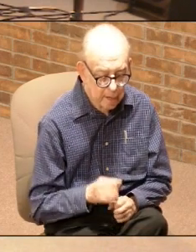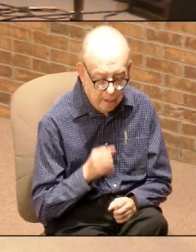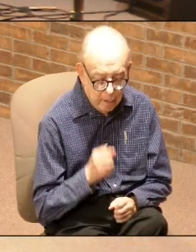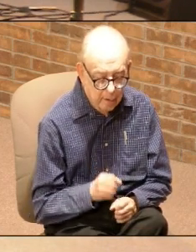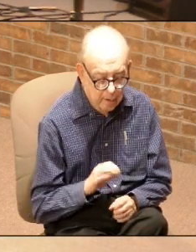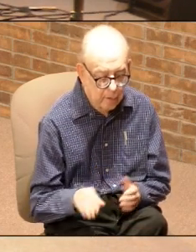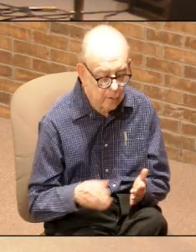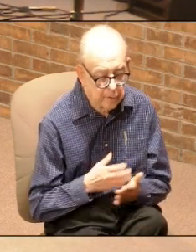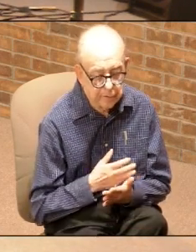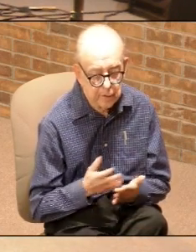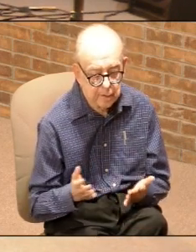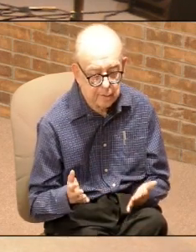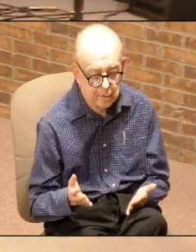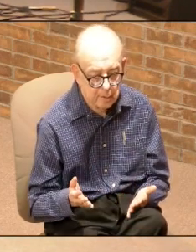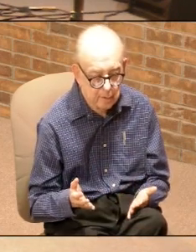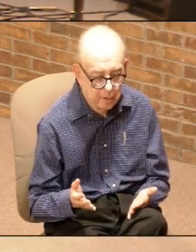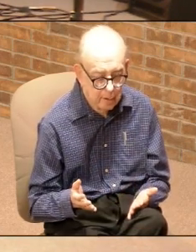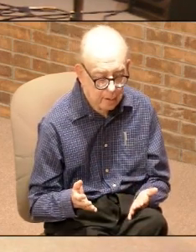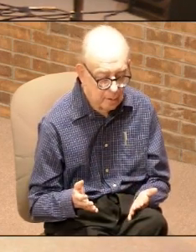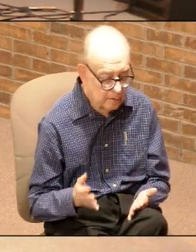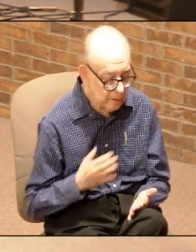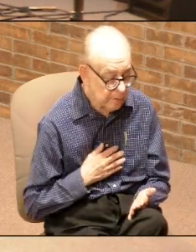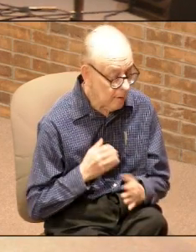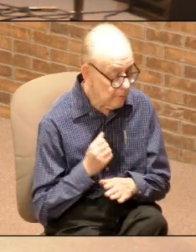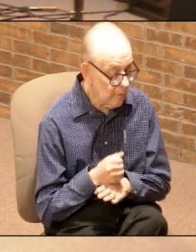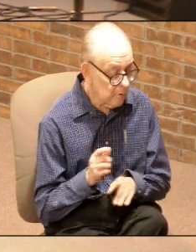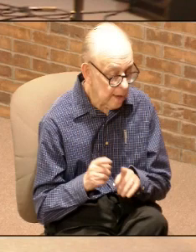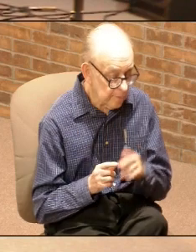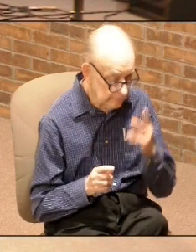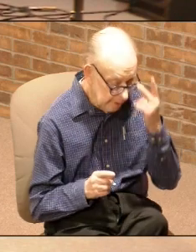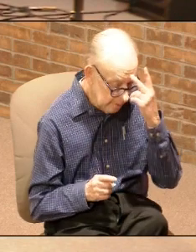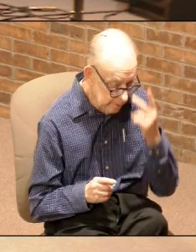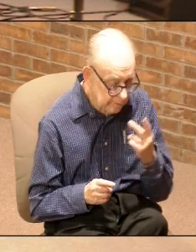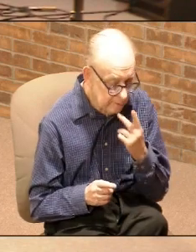start doing all this stuff. It's our fault as parents.